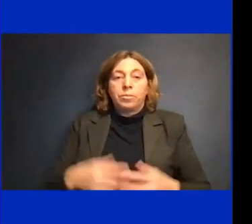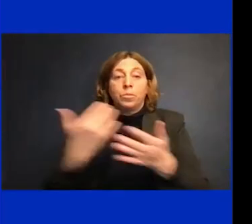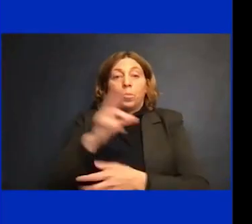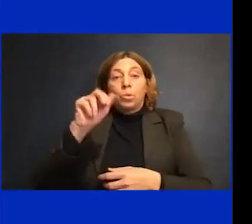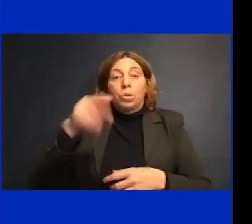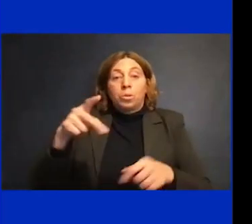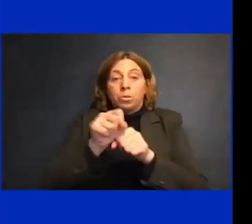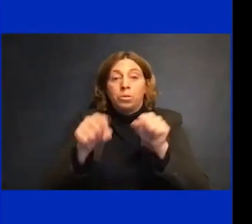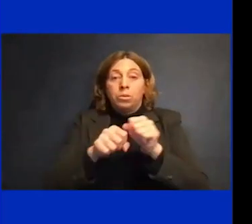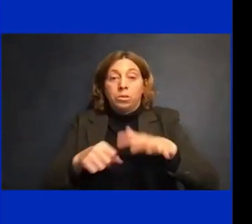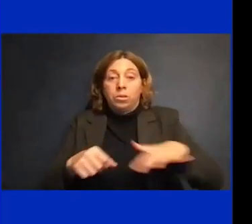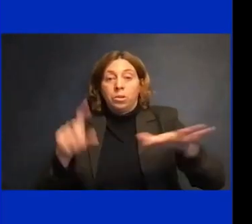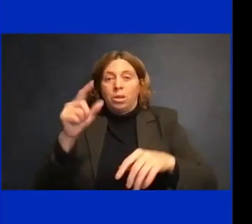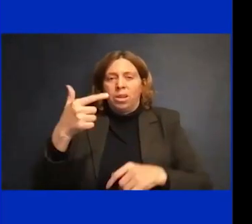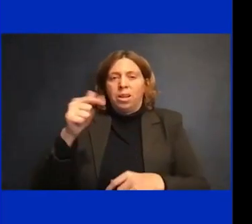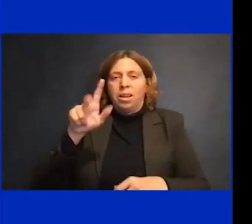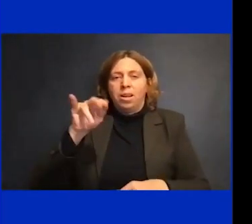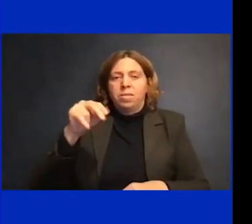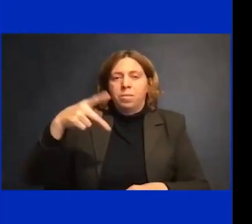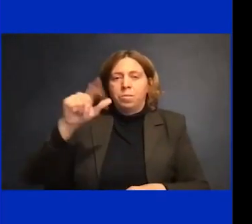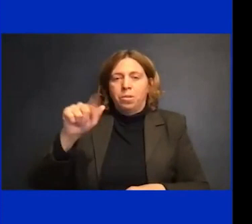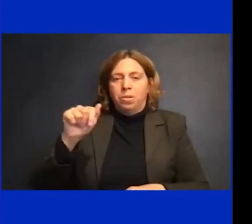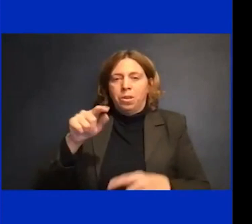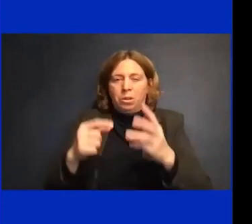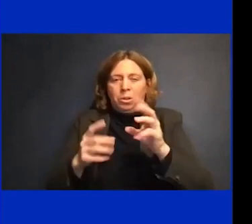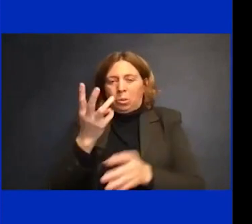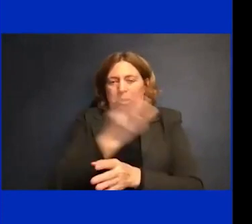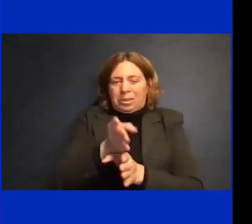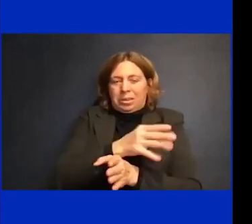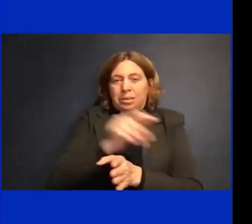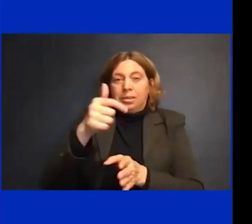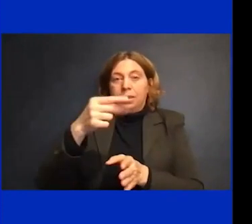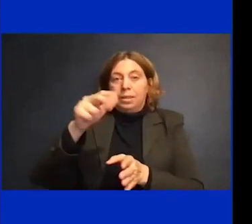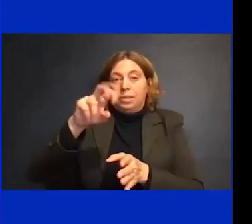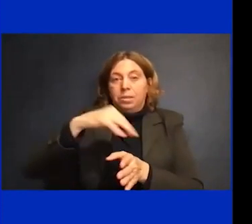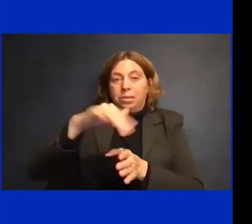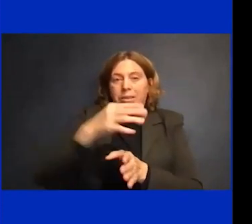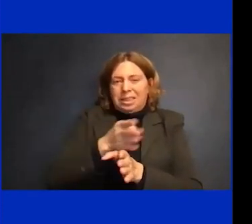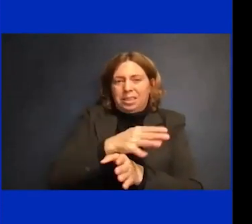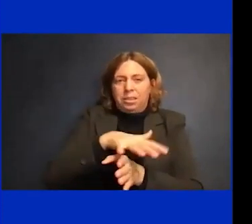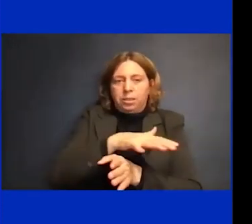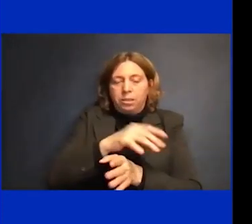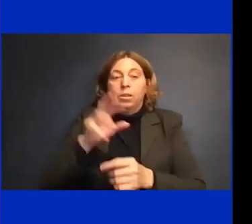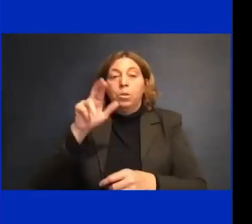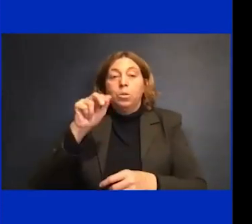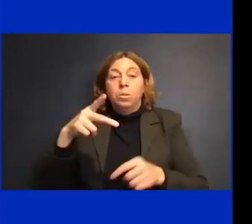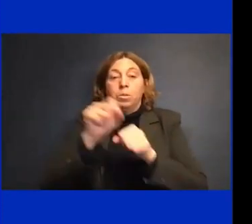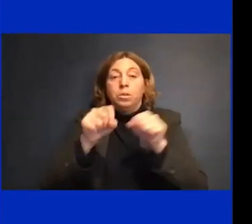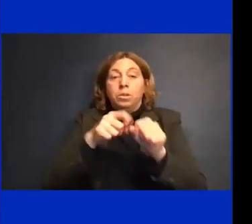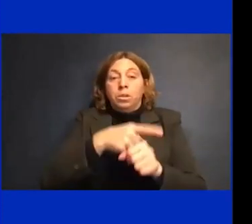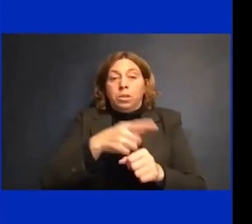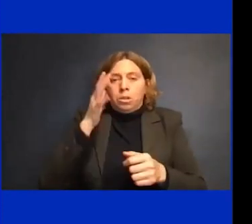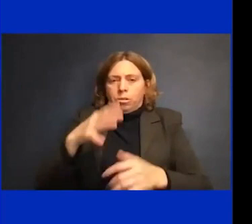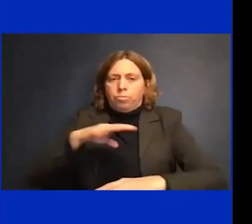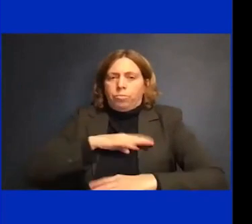The new ramp structure will be located at Galvin Plaza, west of 10th Avenue. The ramp structure will serve all bus movements into